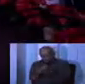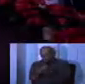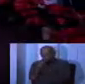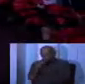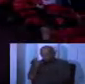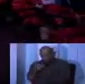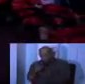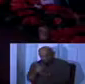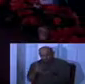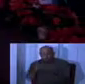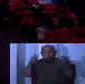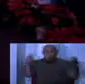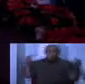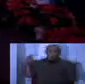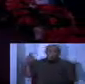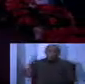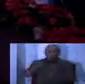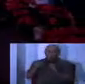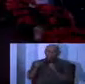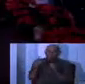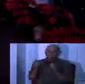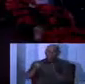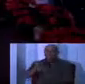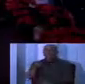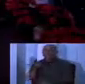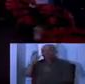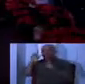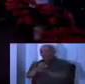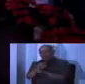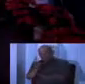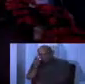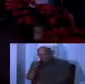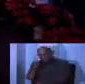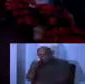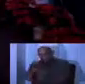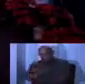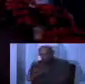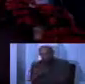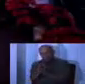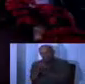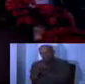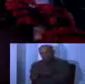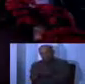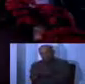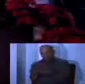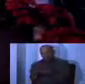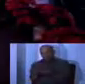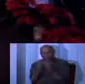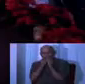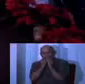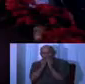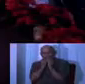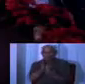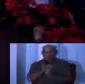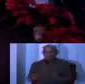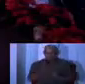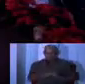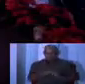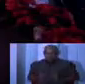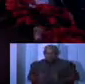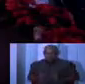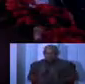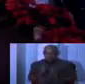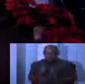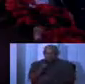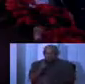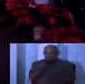those big miracles when there are many other miracles that we see in the sacred text of our lives. The miracle of really